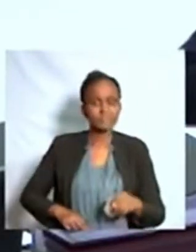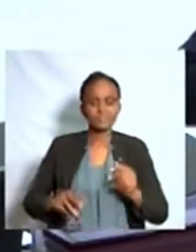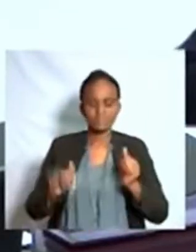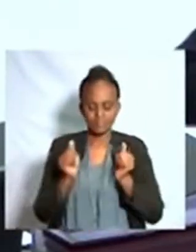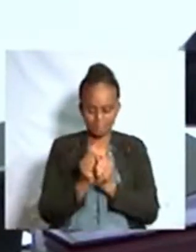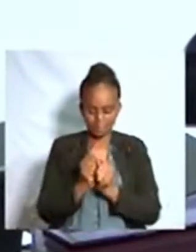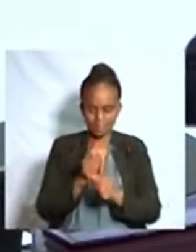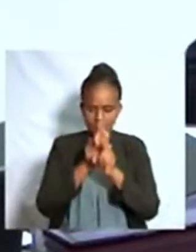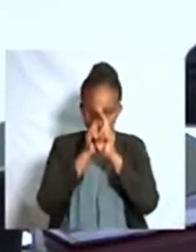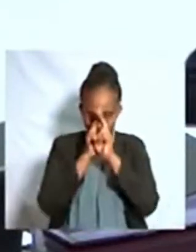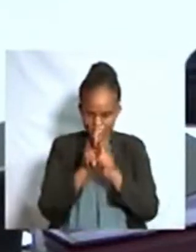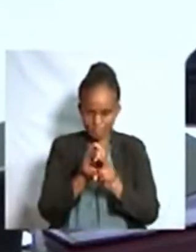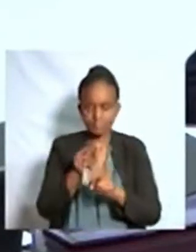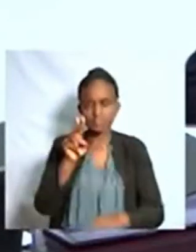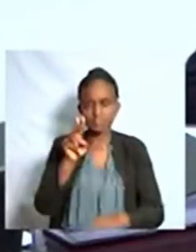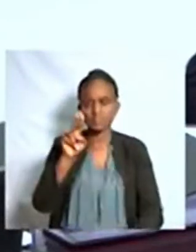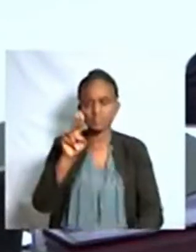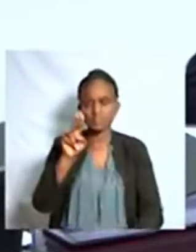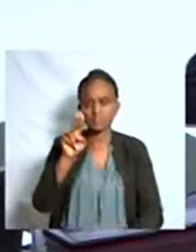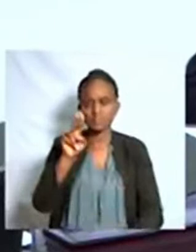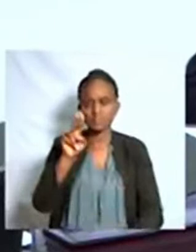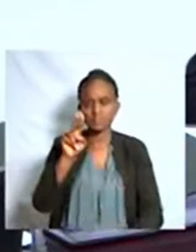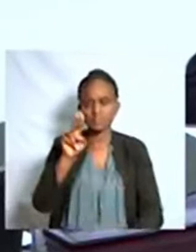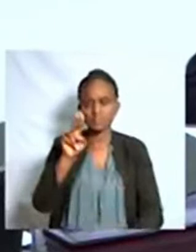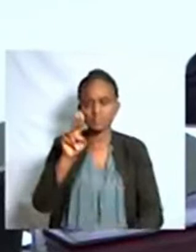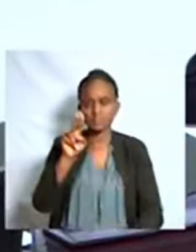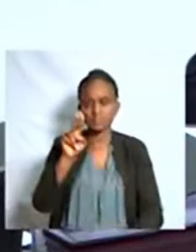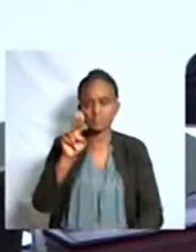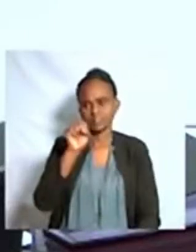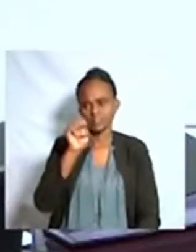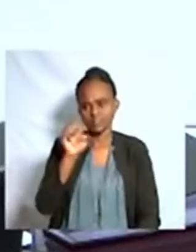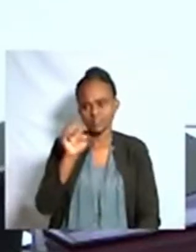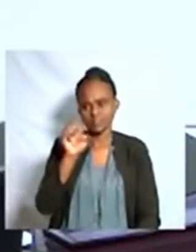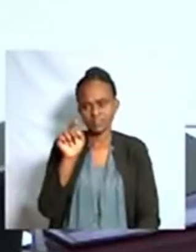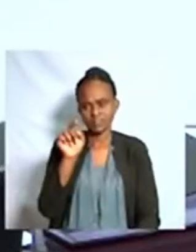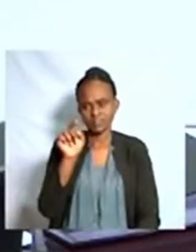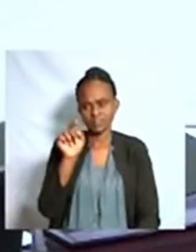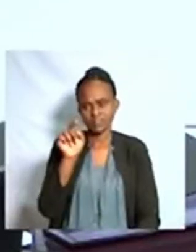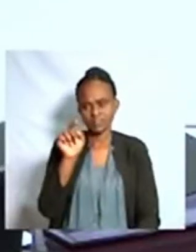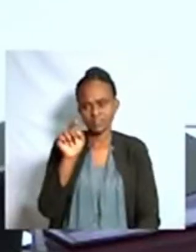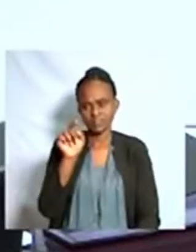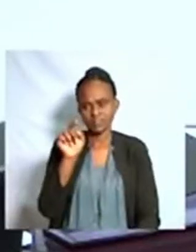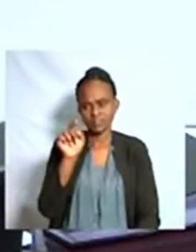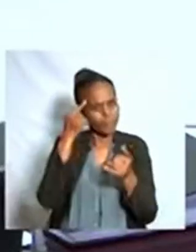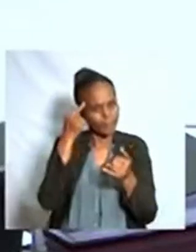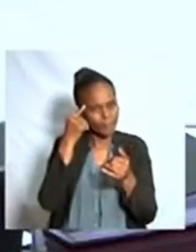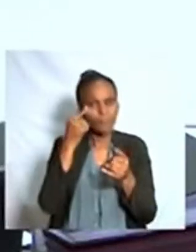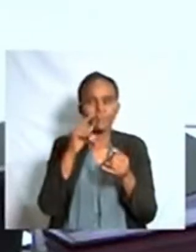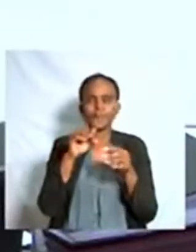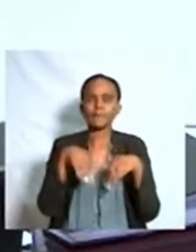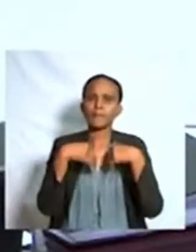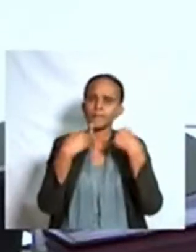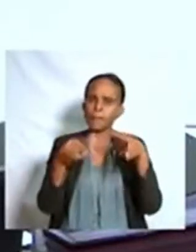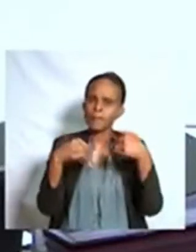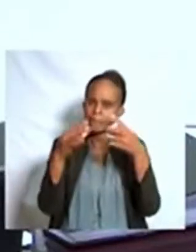Honorable Nyambose has emphasized on, is that now that the government actually is giving you more money, a lot of money is